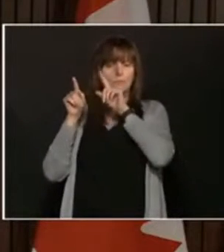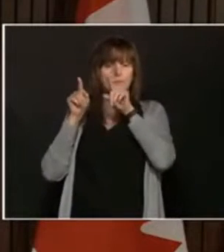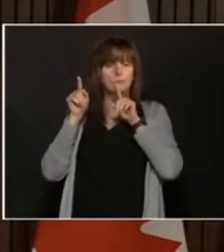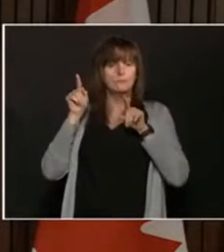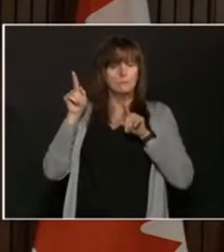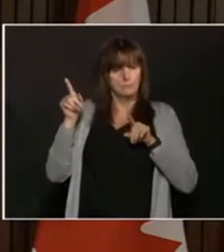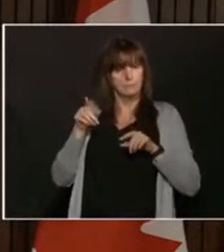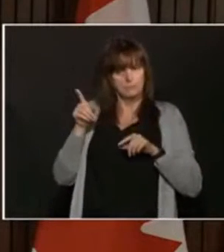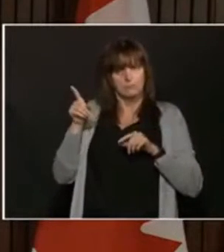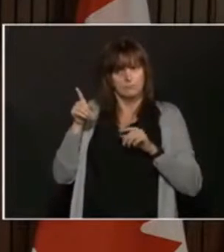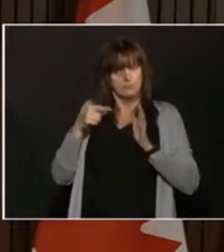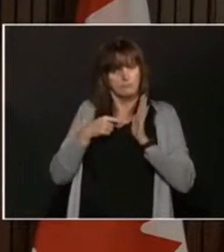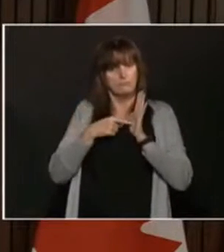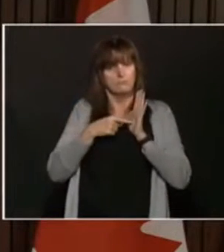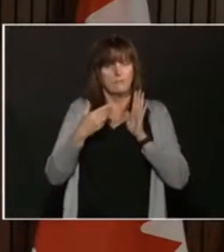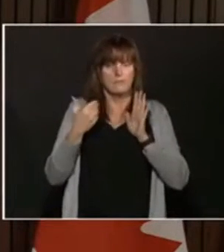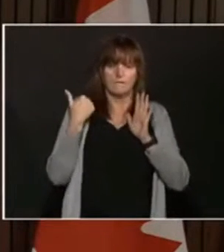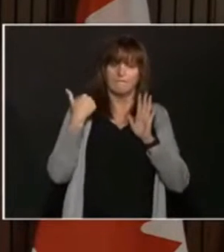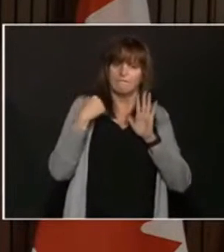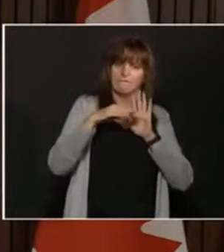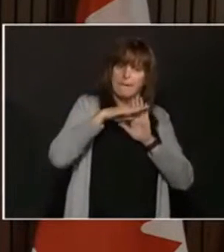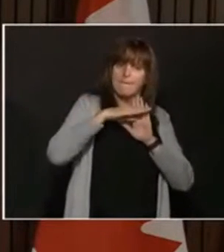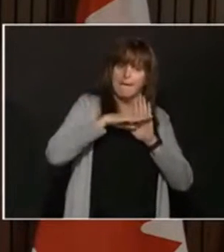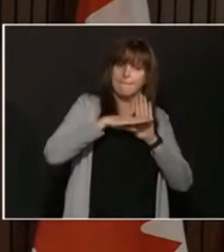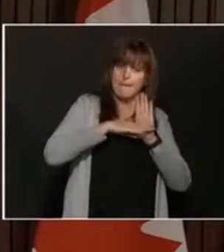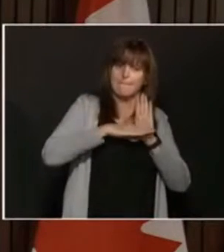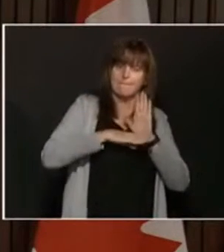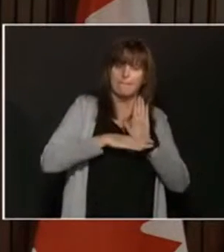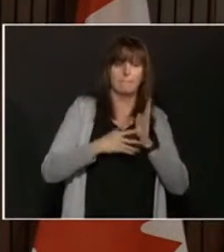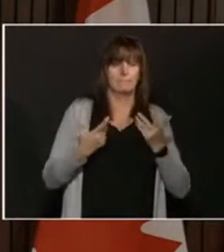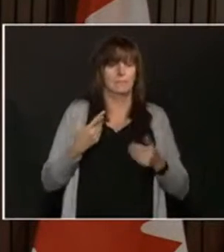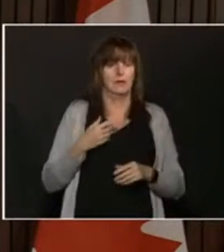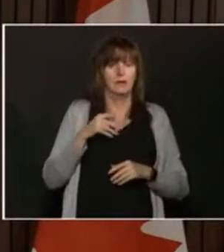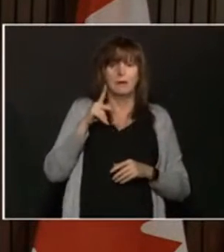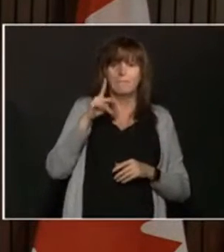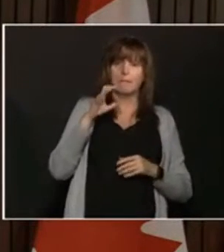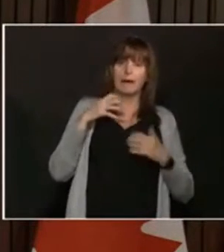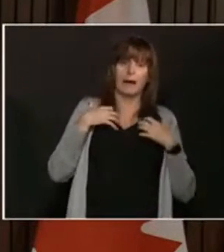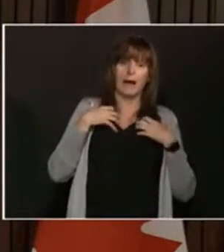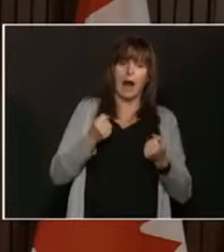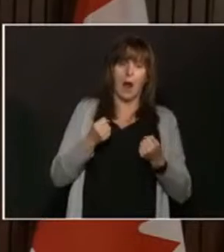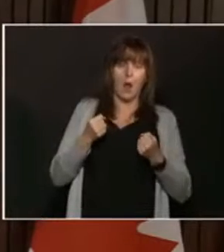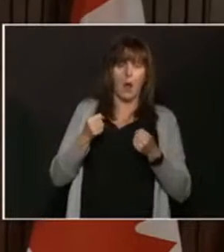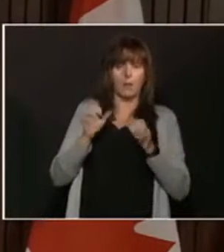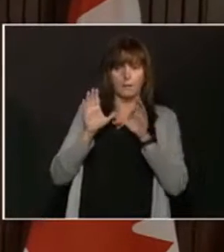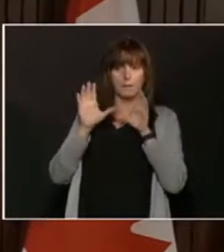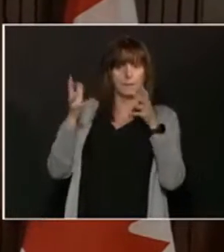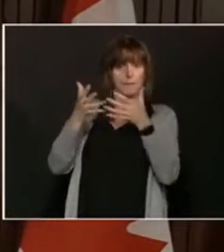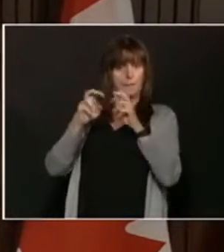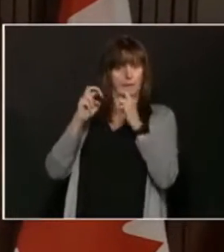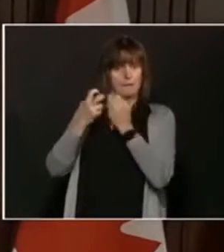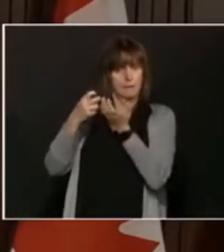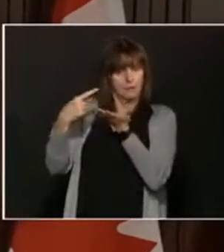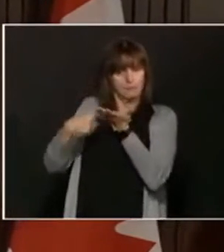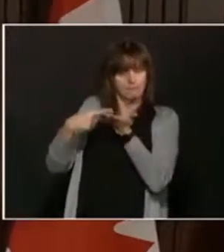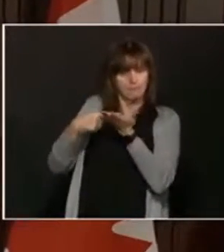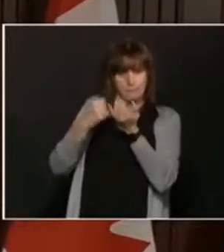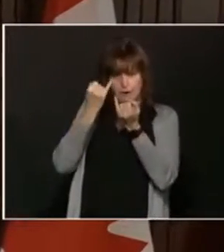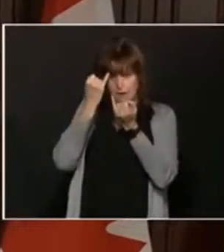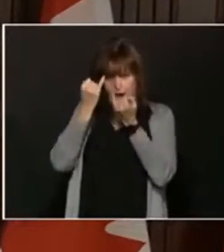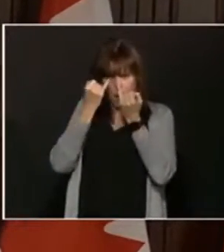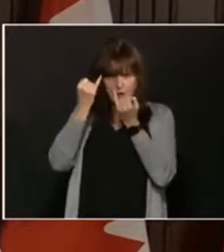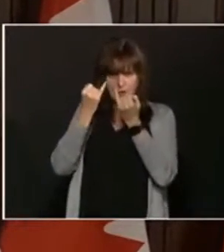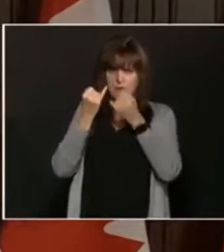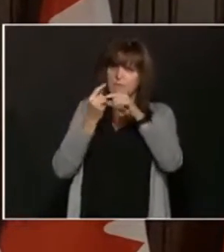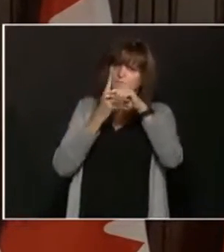measures table met and discussed various options and pros and cons and the evidence. And those have